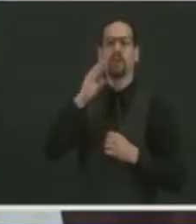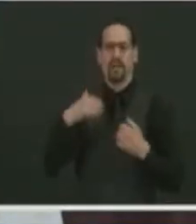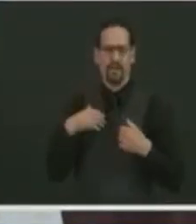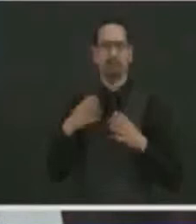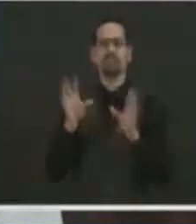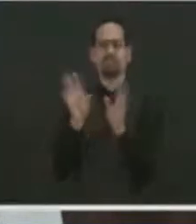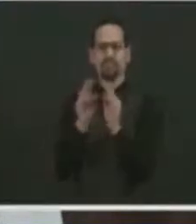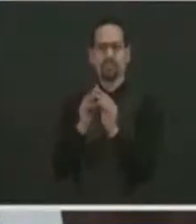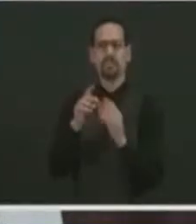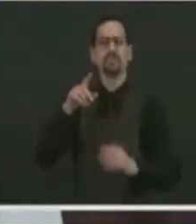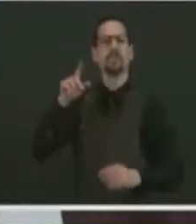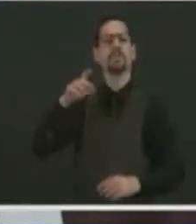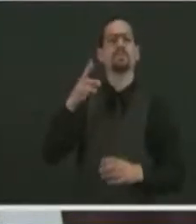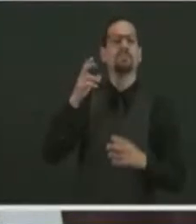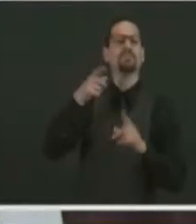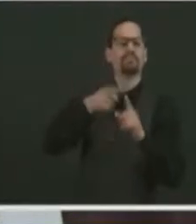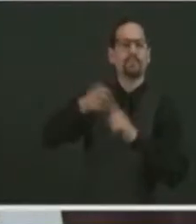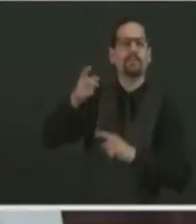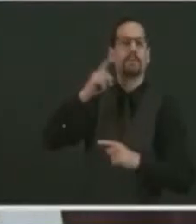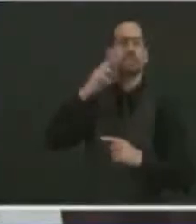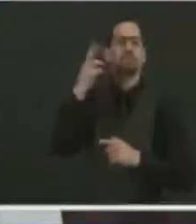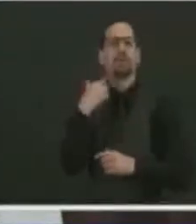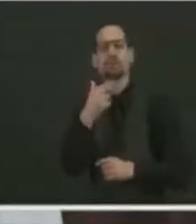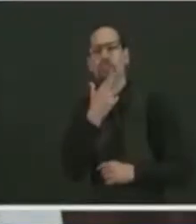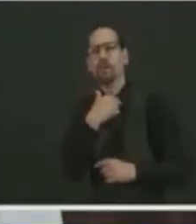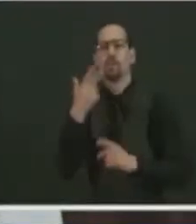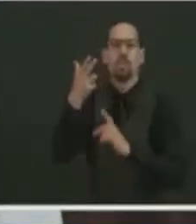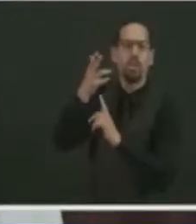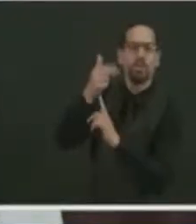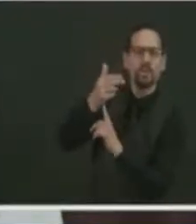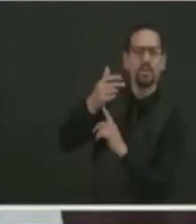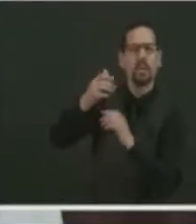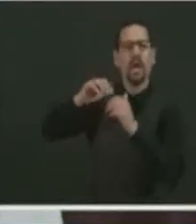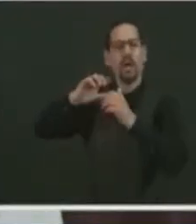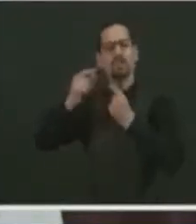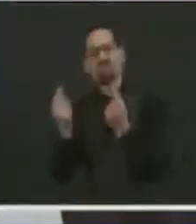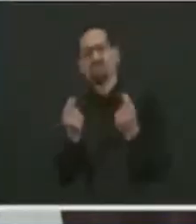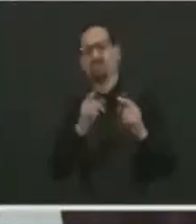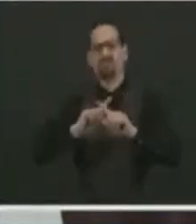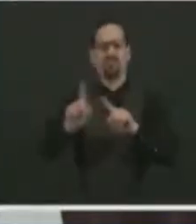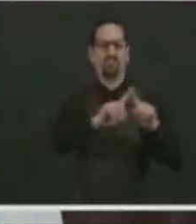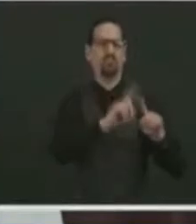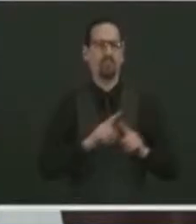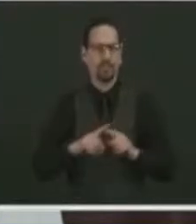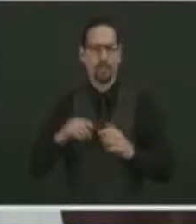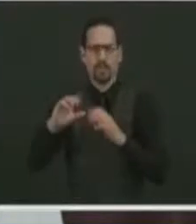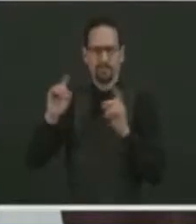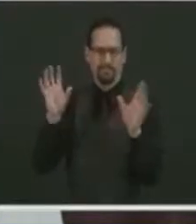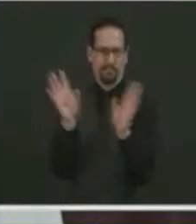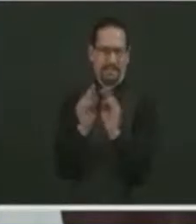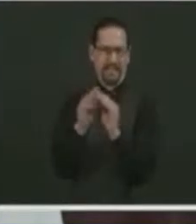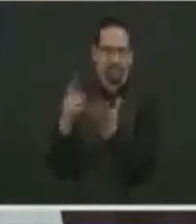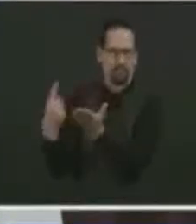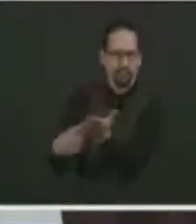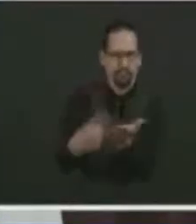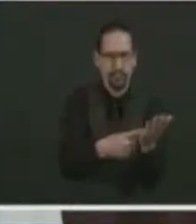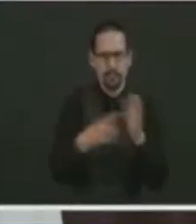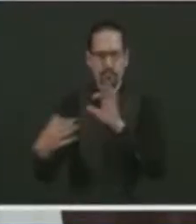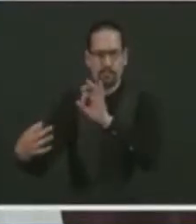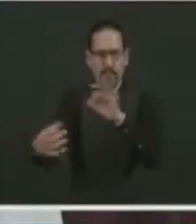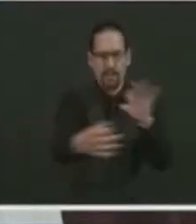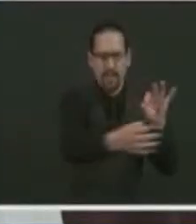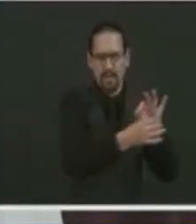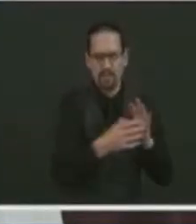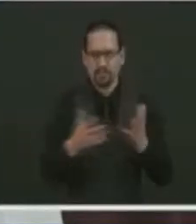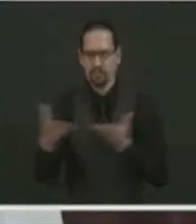of the way. So we want to have one more input session. And then either late tonight or tomorrow morning, the indoor dining rules will be